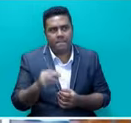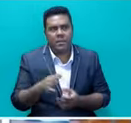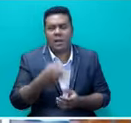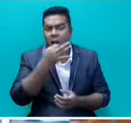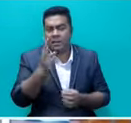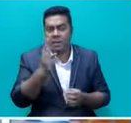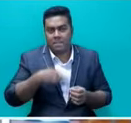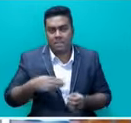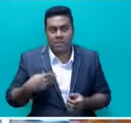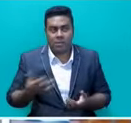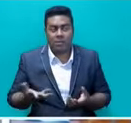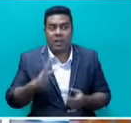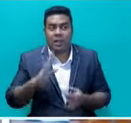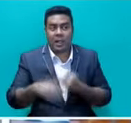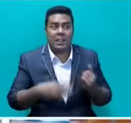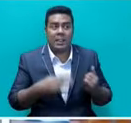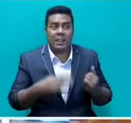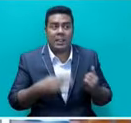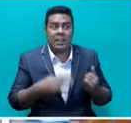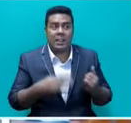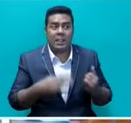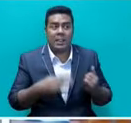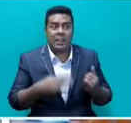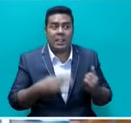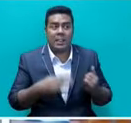too. One last point I want to make, sir, is about